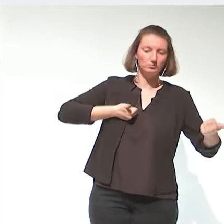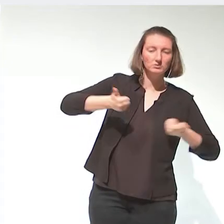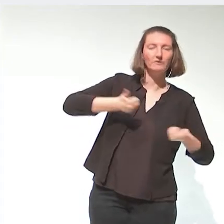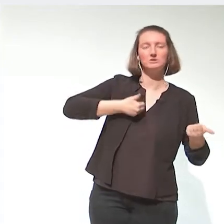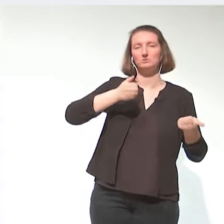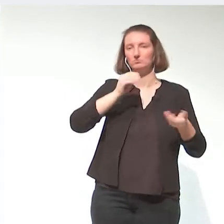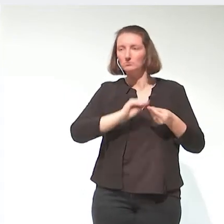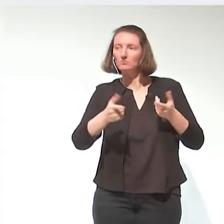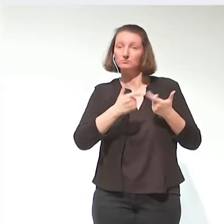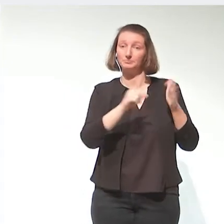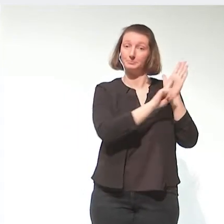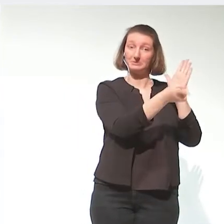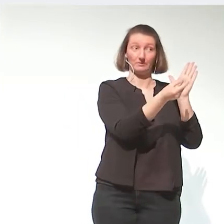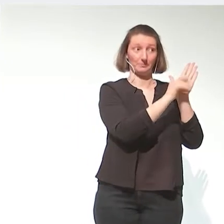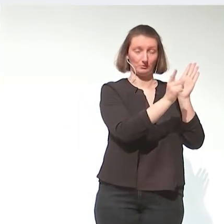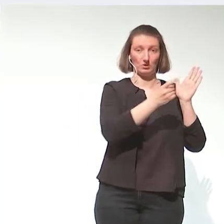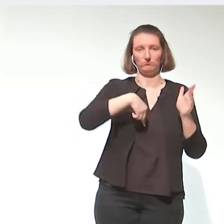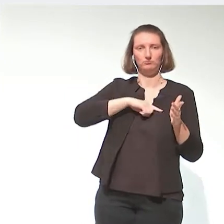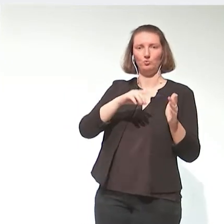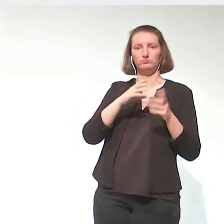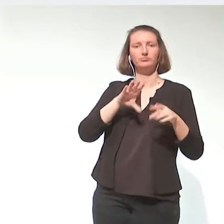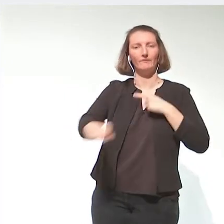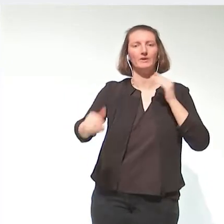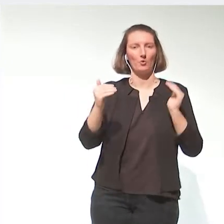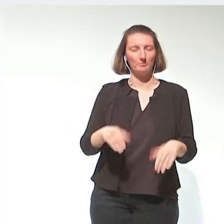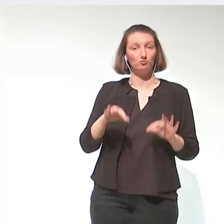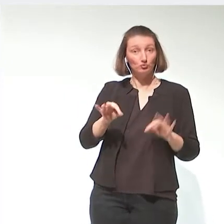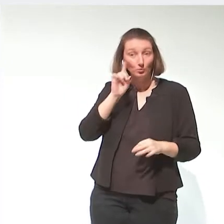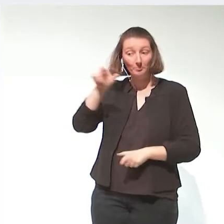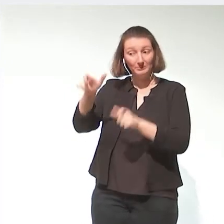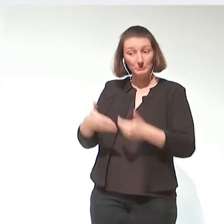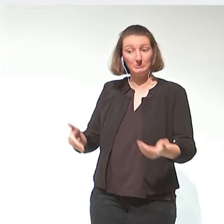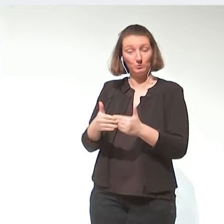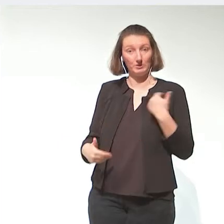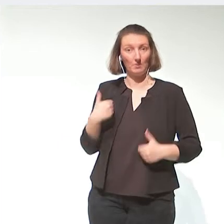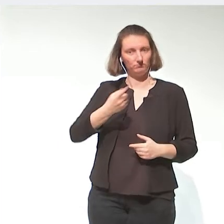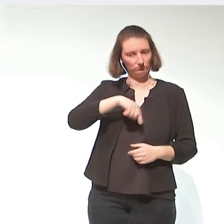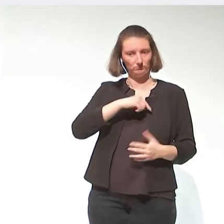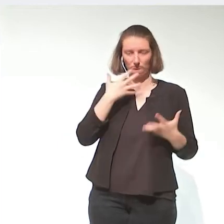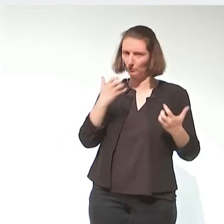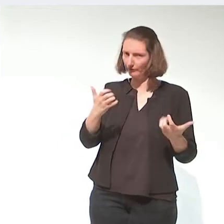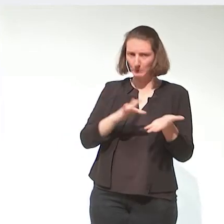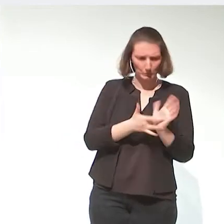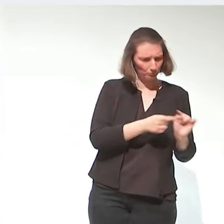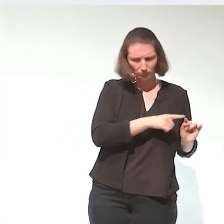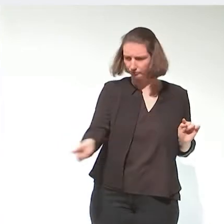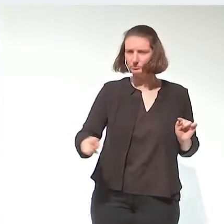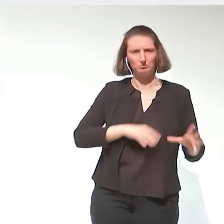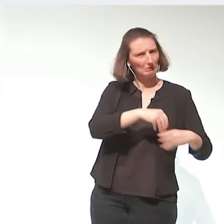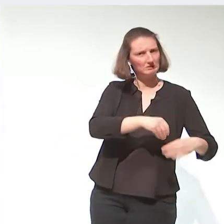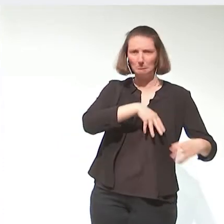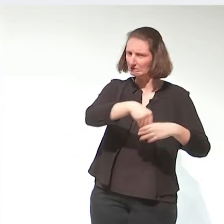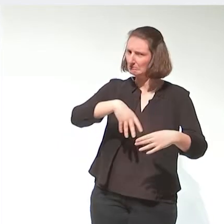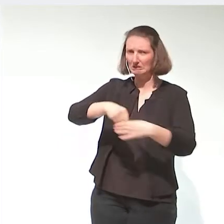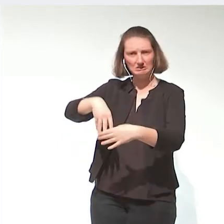extend into areas that the directive didn't mention, because we want to be present in all spheres